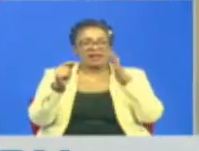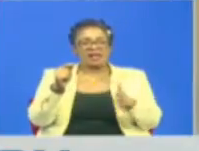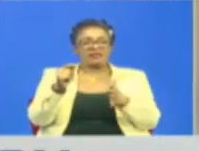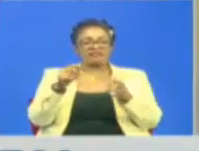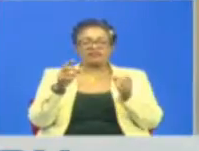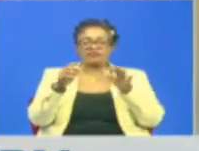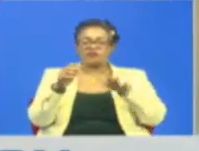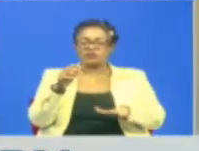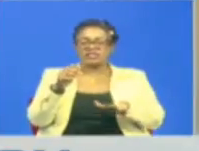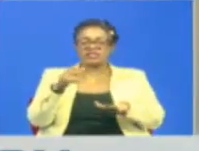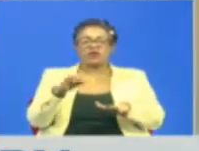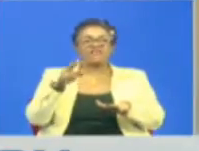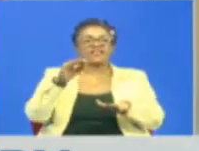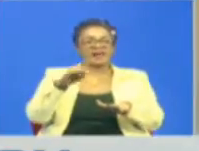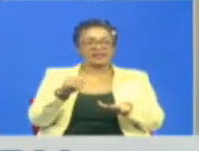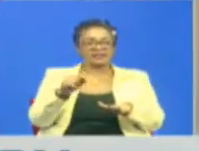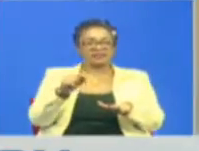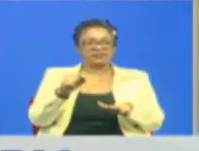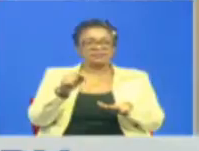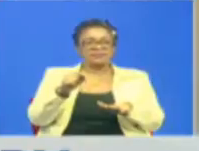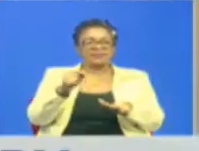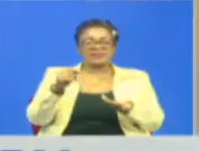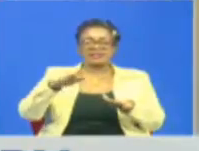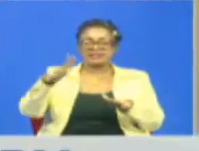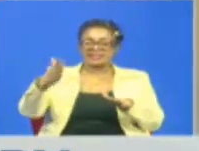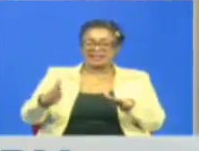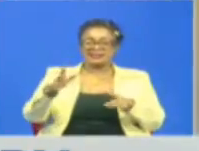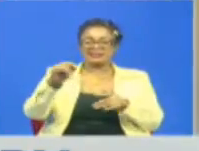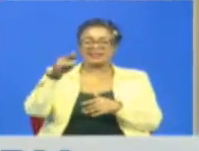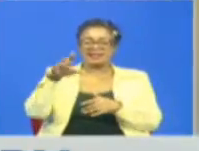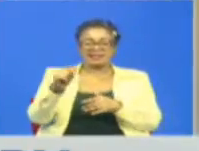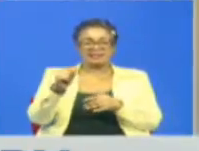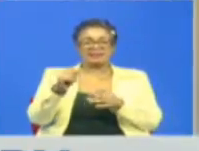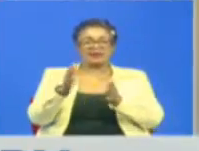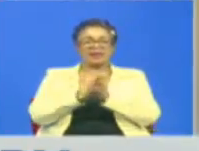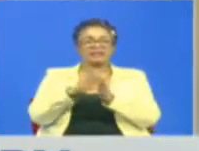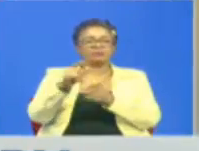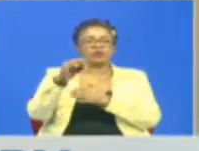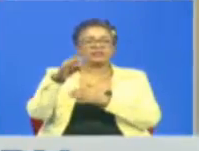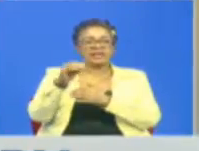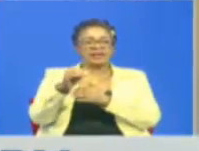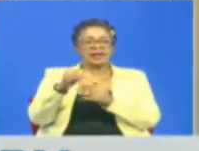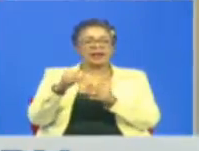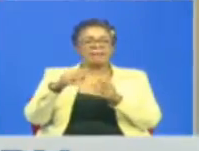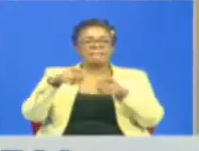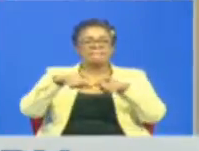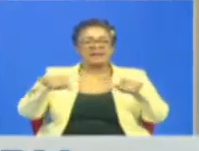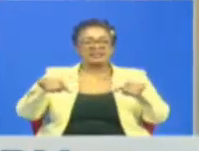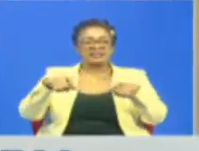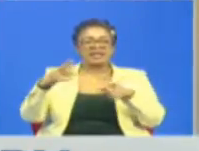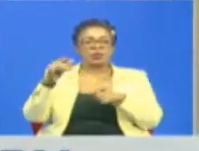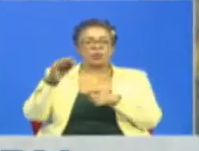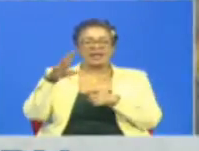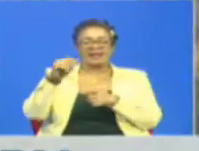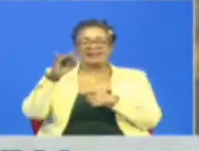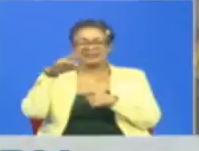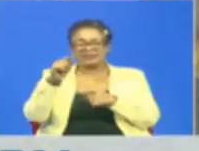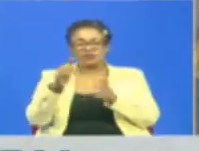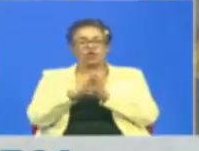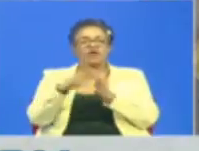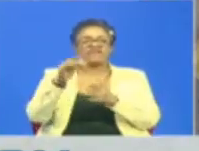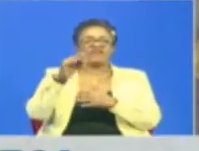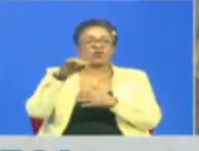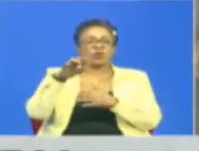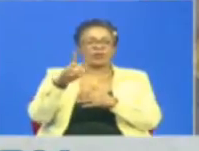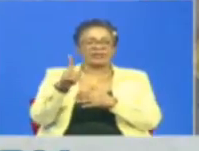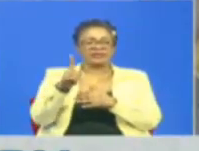footrest or pillion rest, the side stand, kickstand and prop stand, and the battery liquid, acid or fluid. There will be